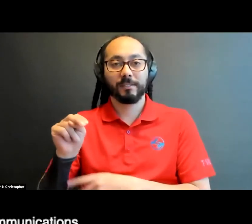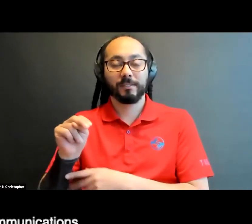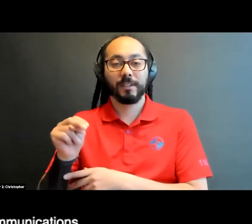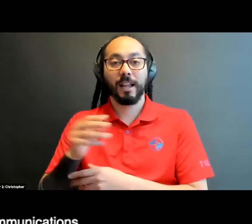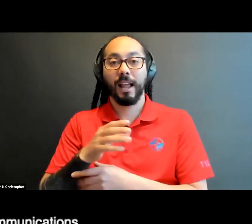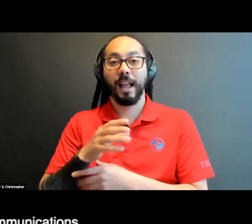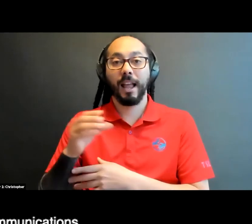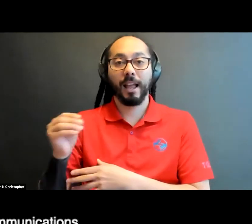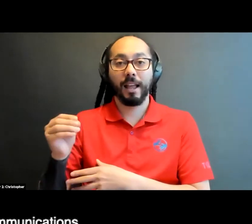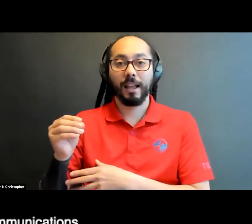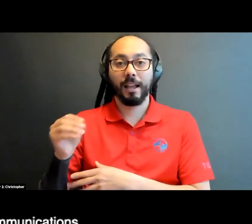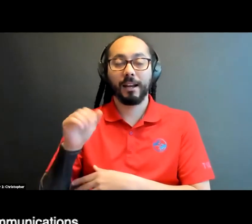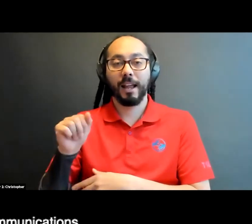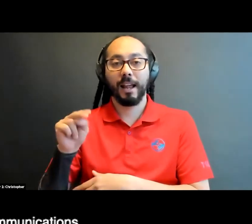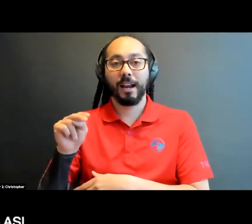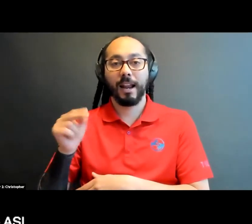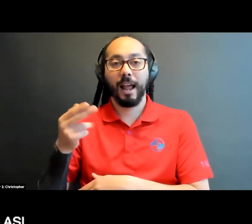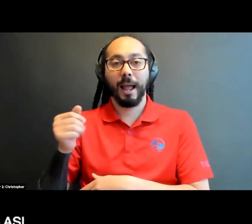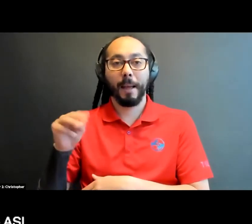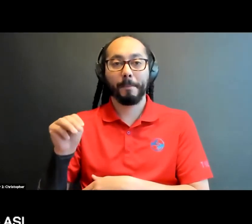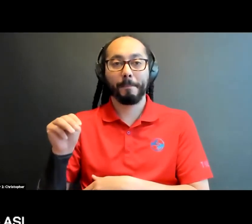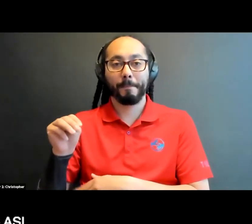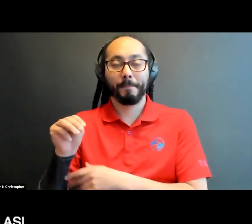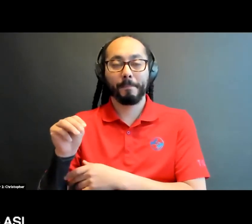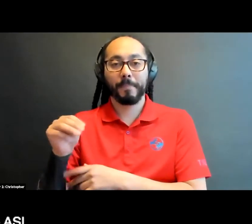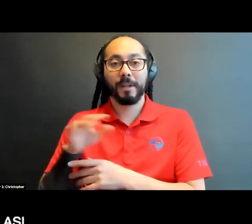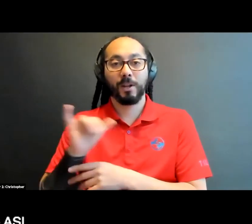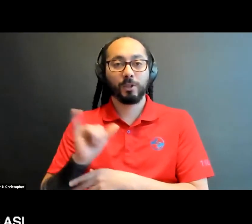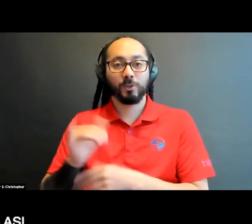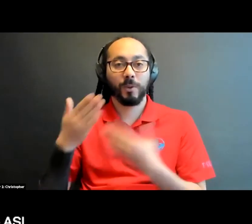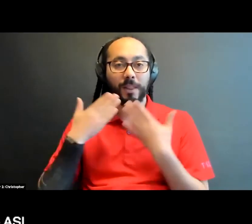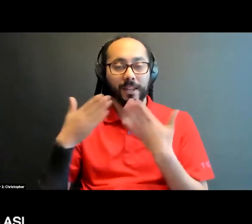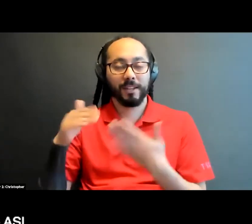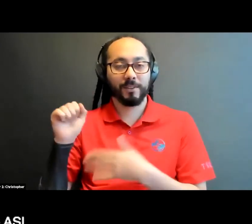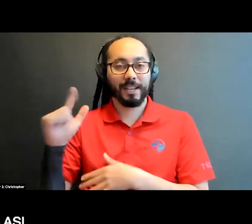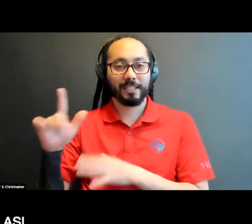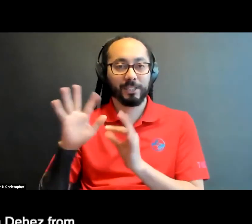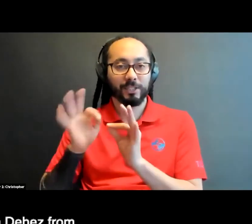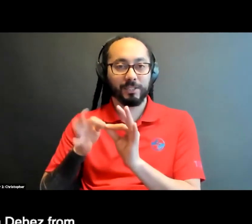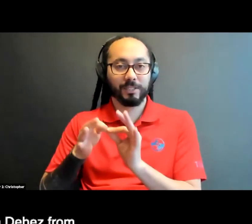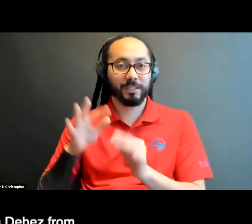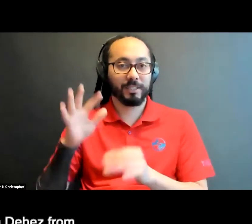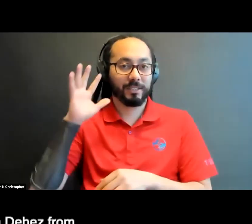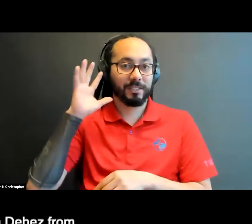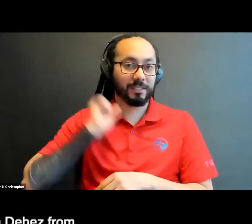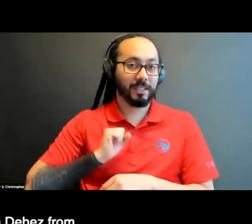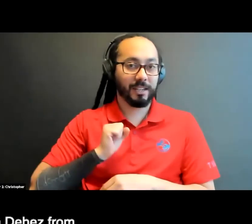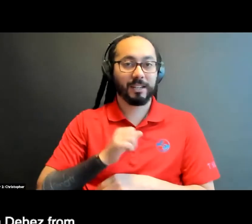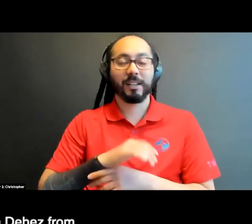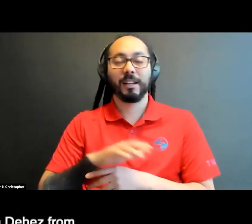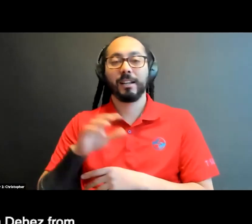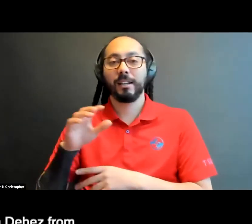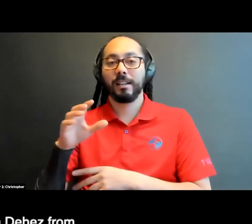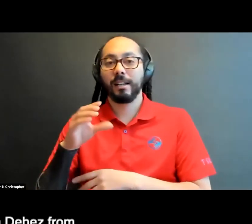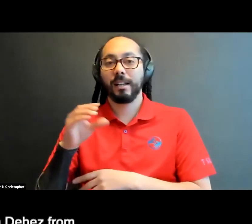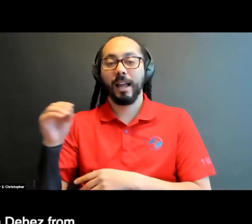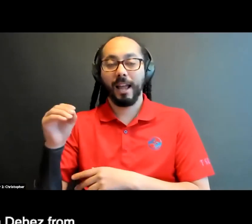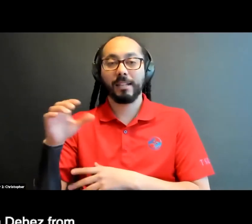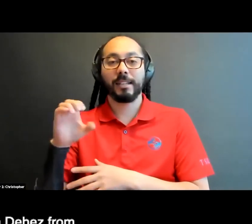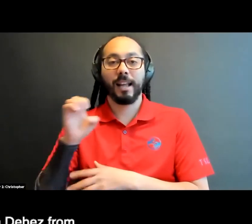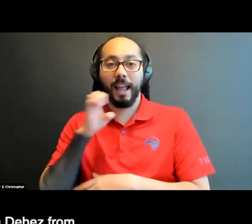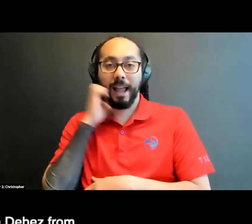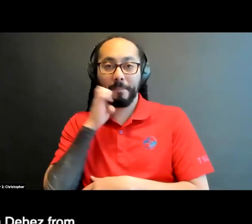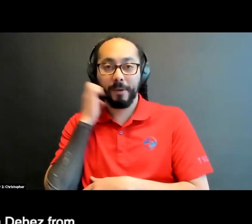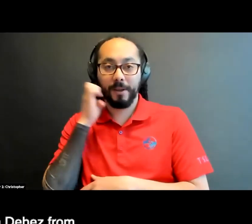coordinator, Anam Rahil, as well as to the ASL interpreters, Christopher Deluges and Emma DeHess from